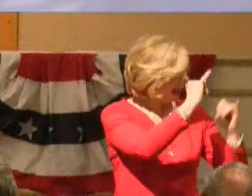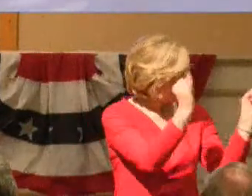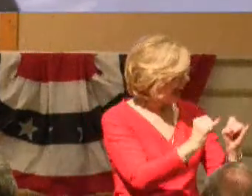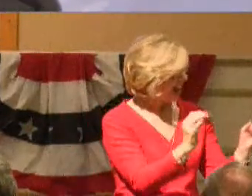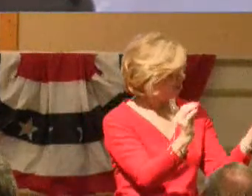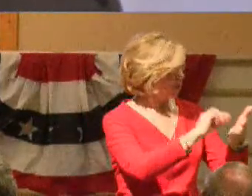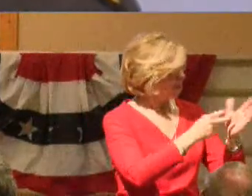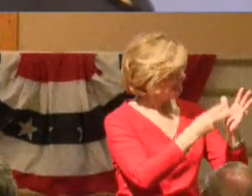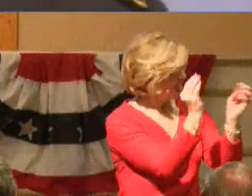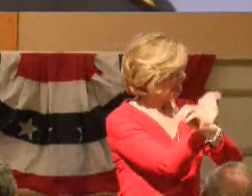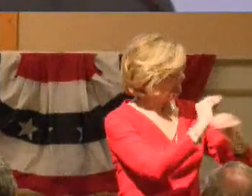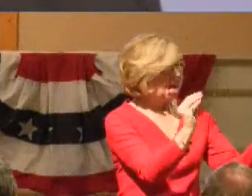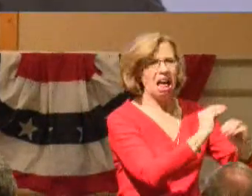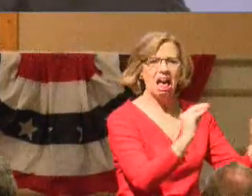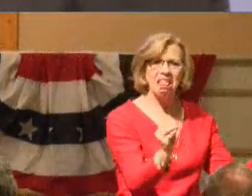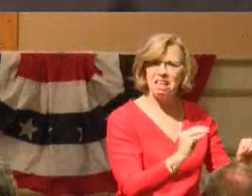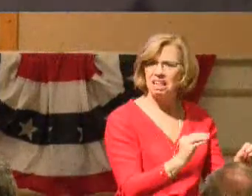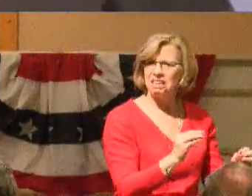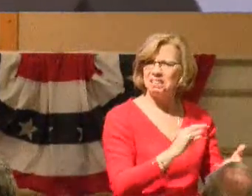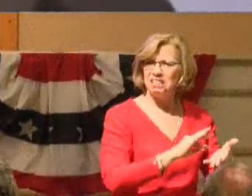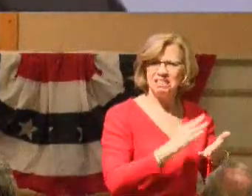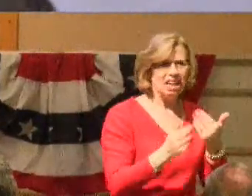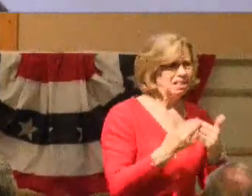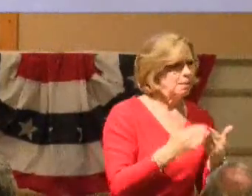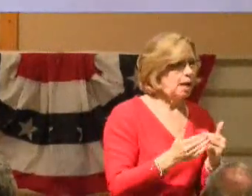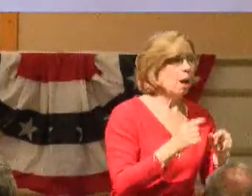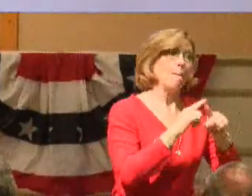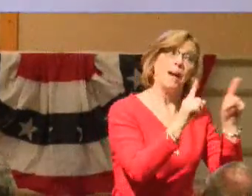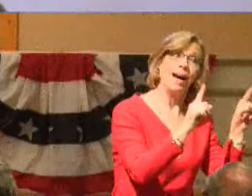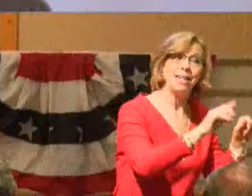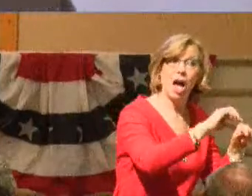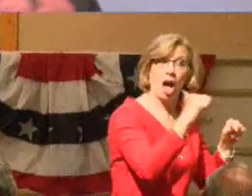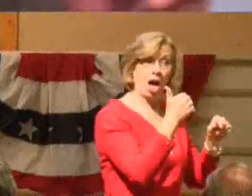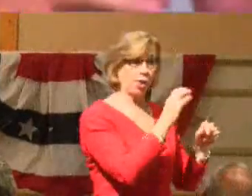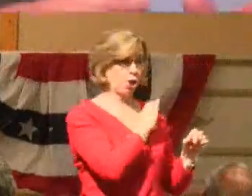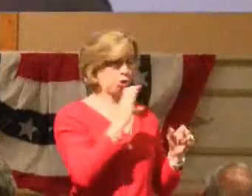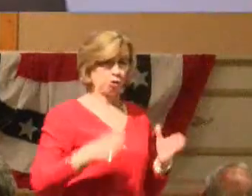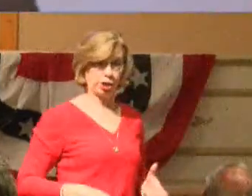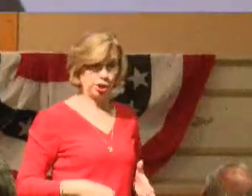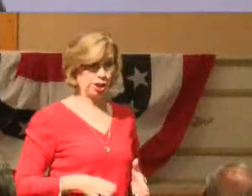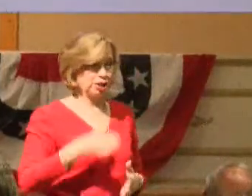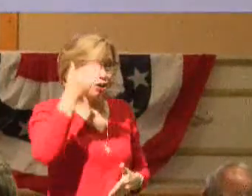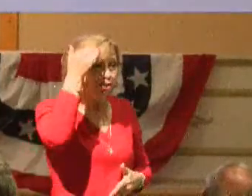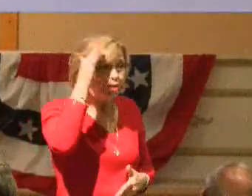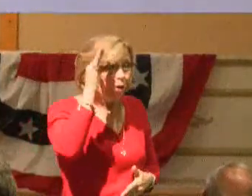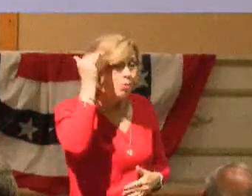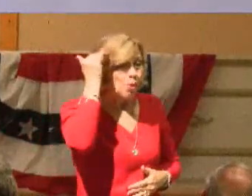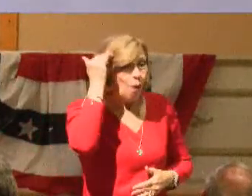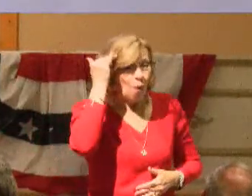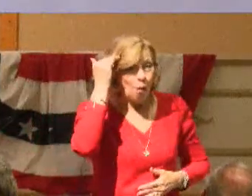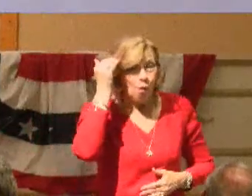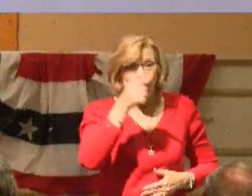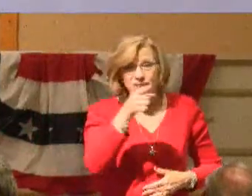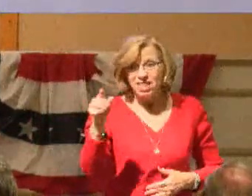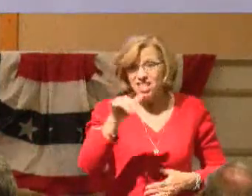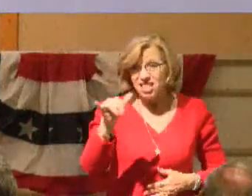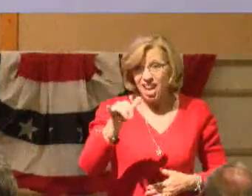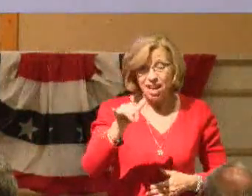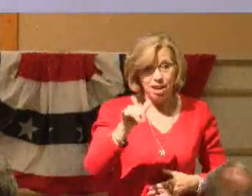offered idols that you want. It's not going to make any difference. But there's some other Christians who don't have the knowledge base you have.